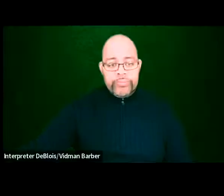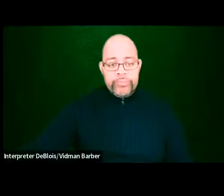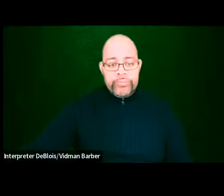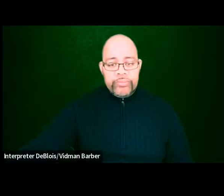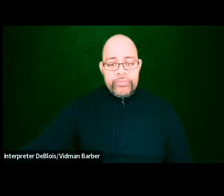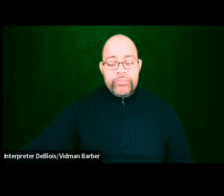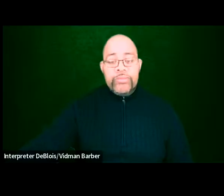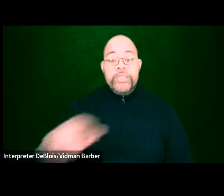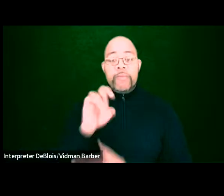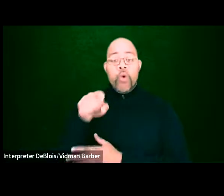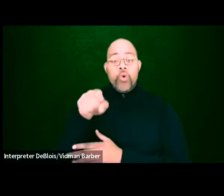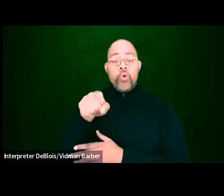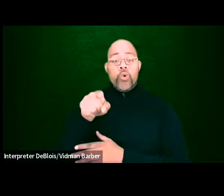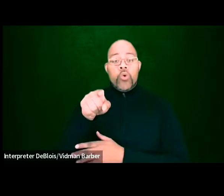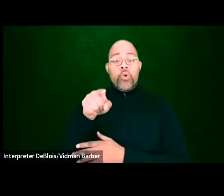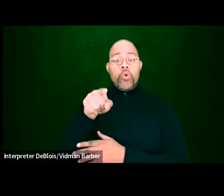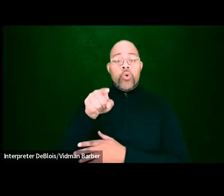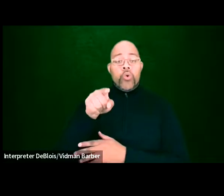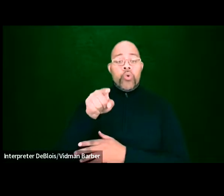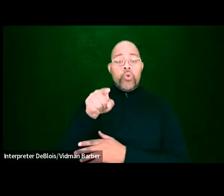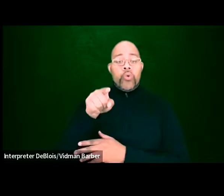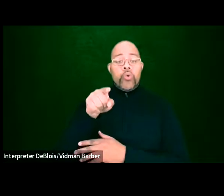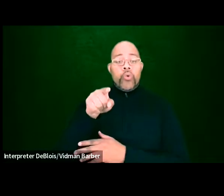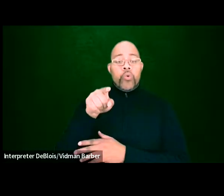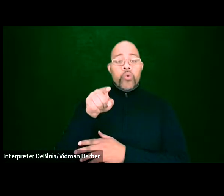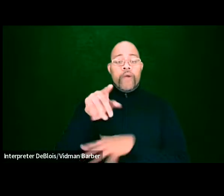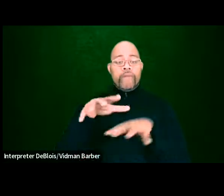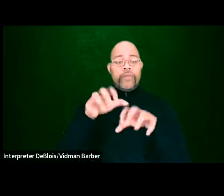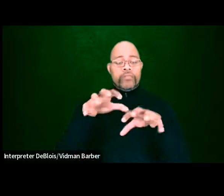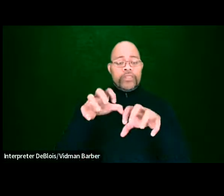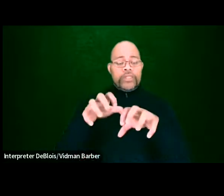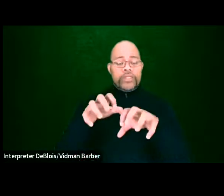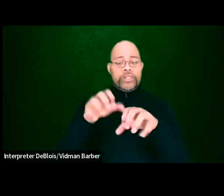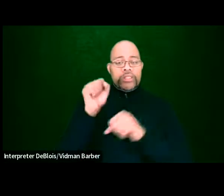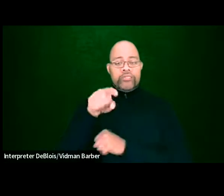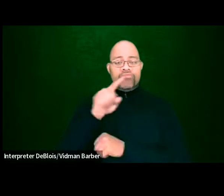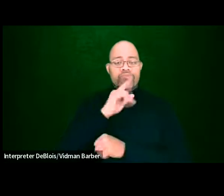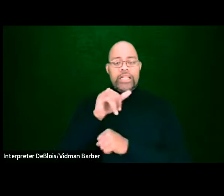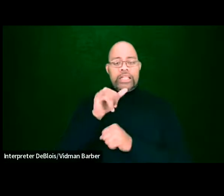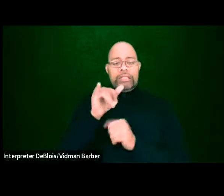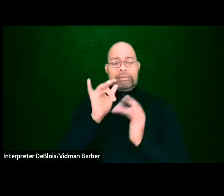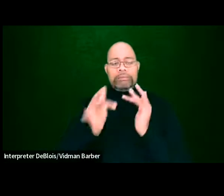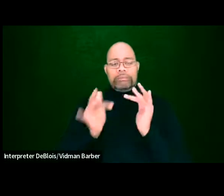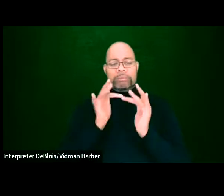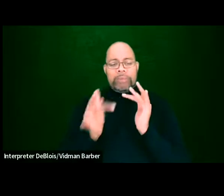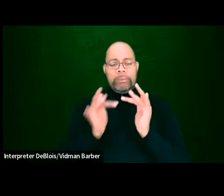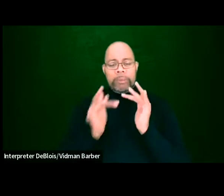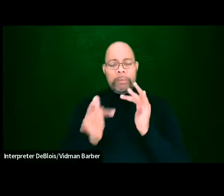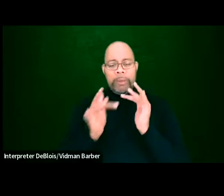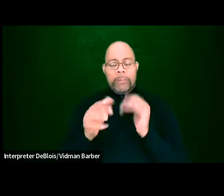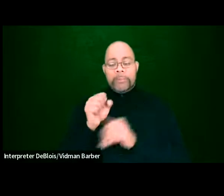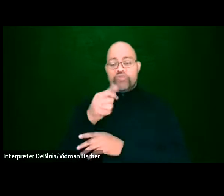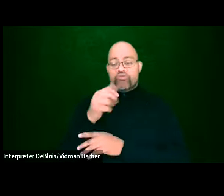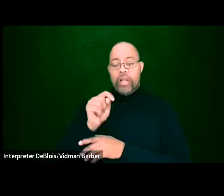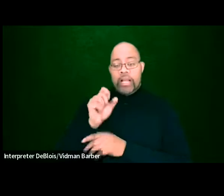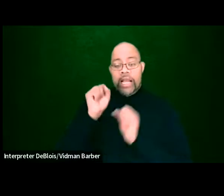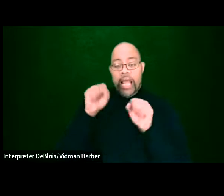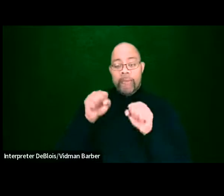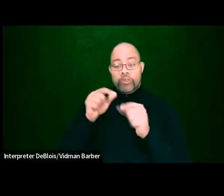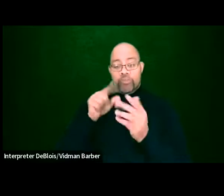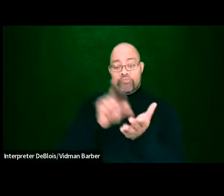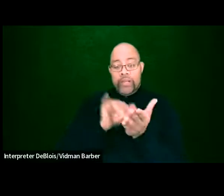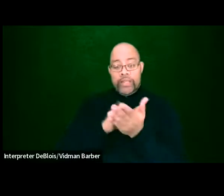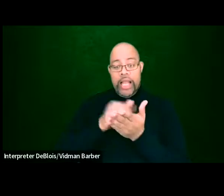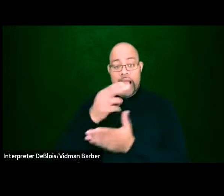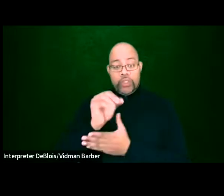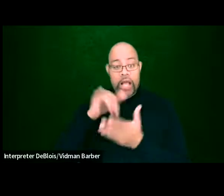Hey Simone, you're freezing. Yeah, you're really glitchy. Miss Grant, were you able to print out those